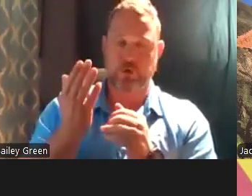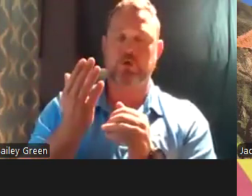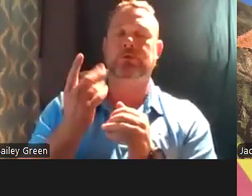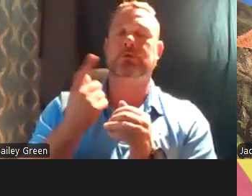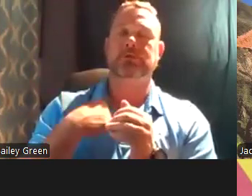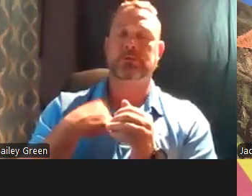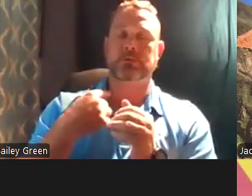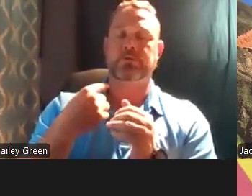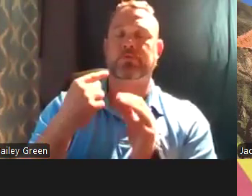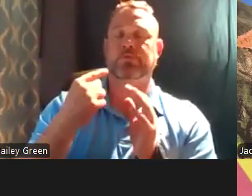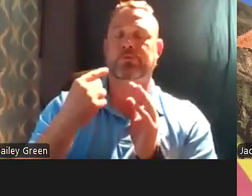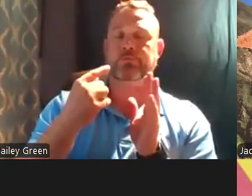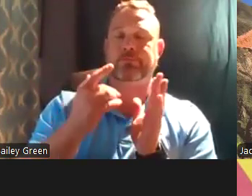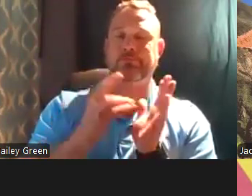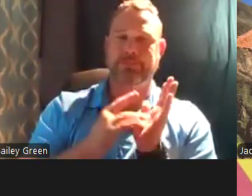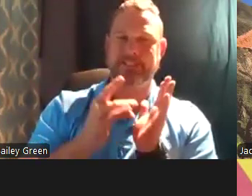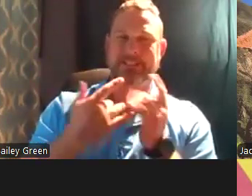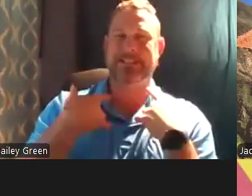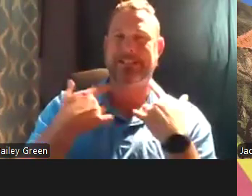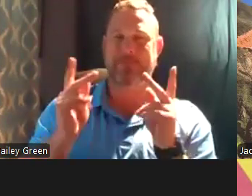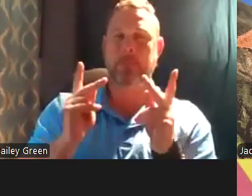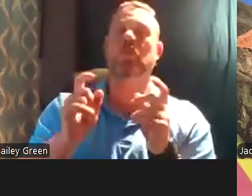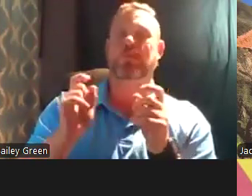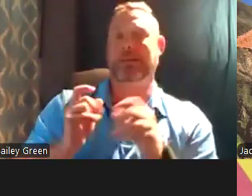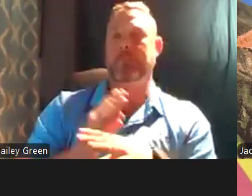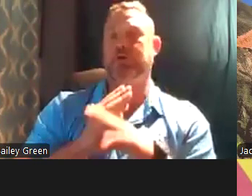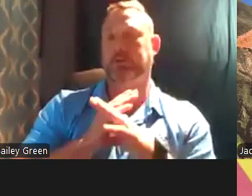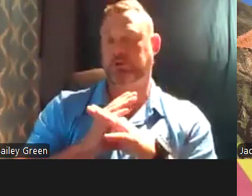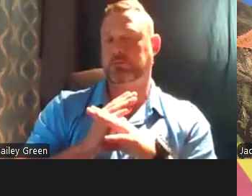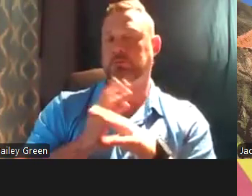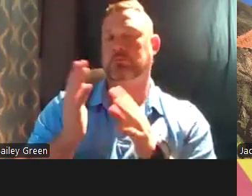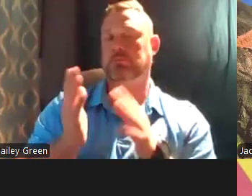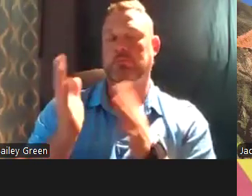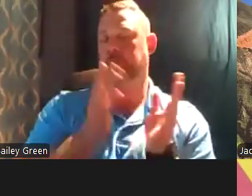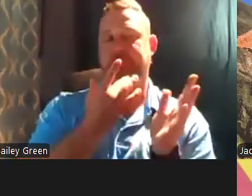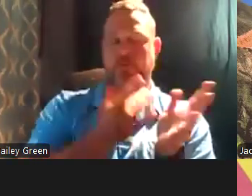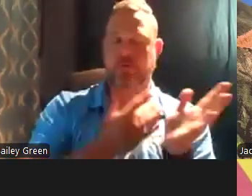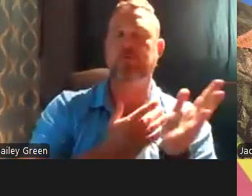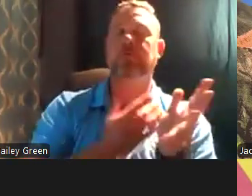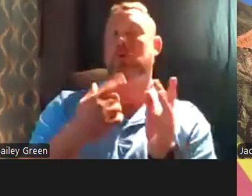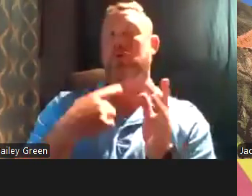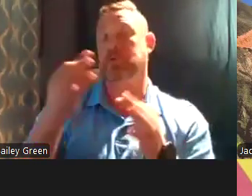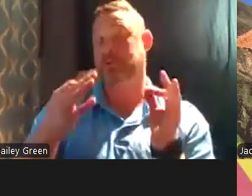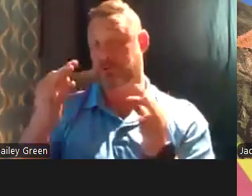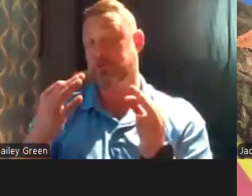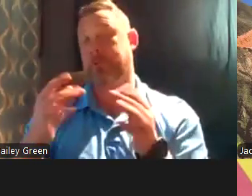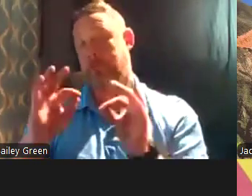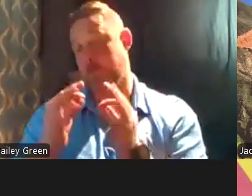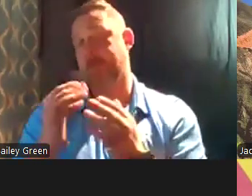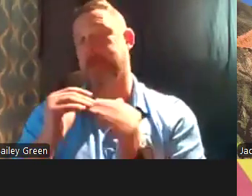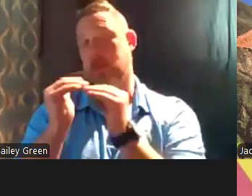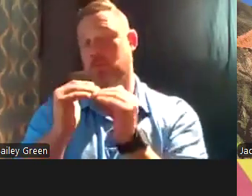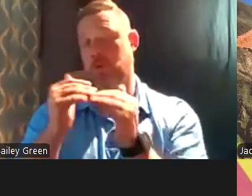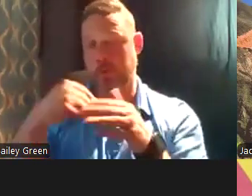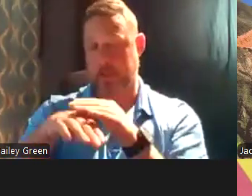vulnerable people in need of protection. Would it be great to see justice-friendly communities where elders have equitable access